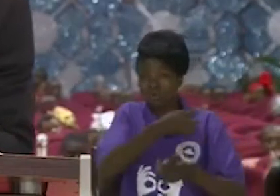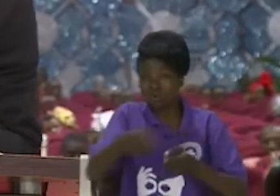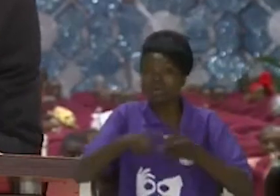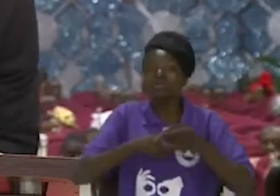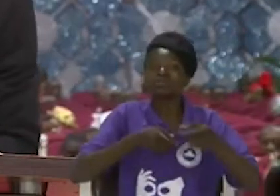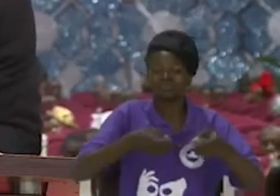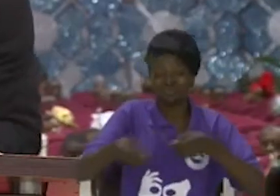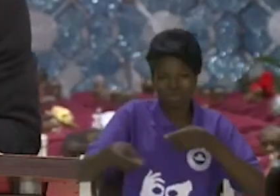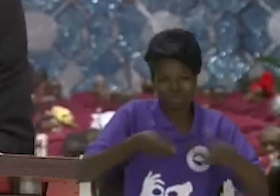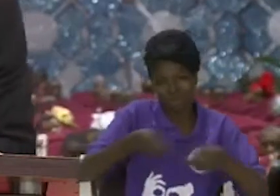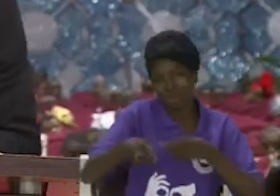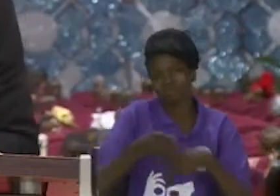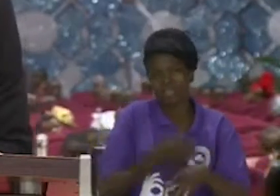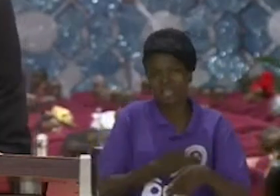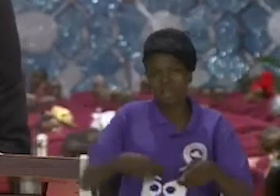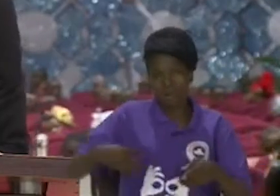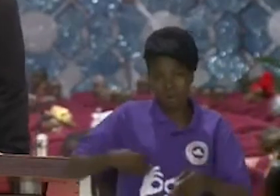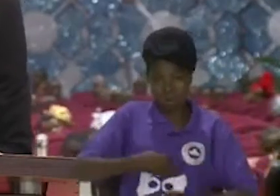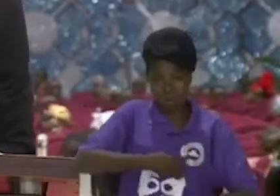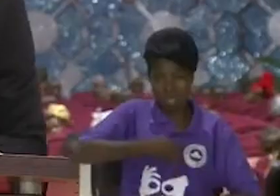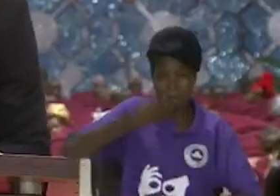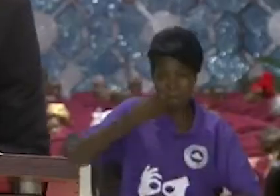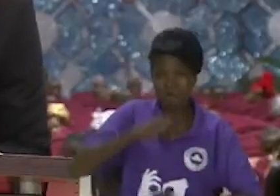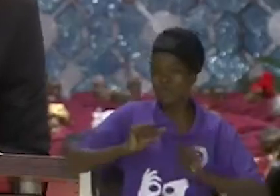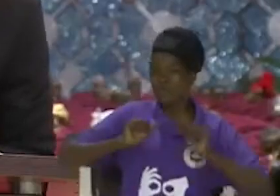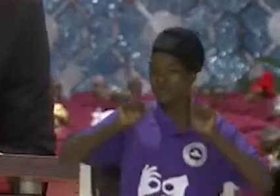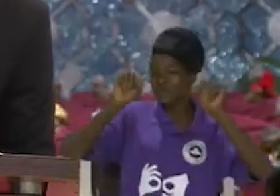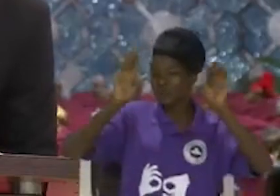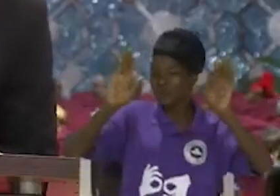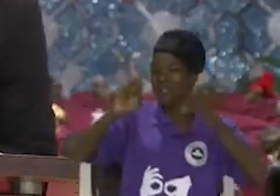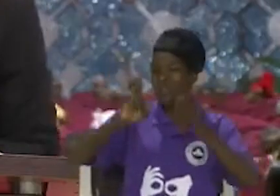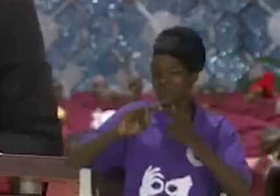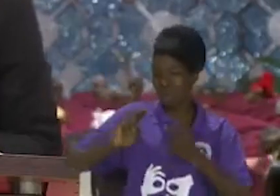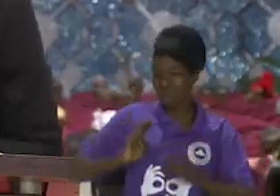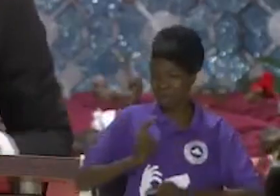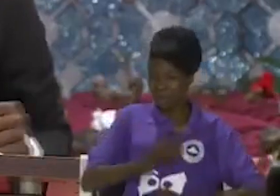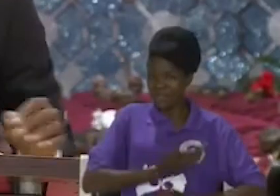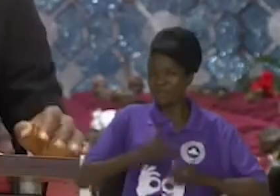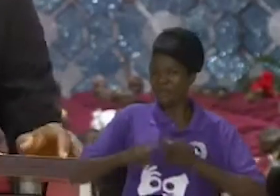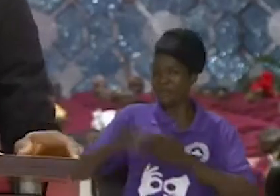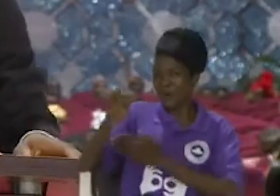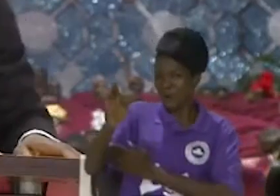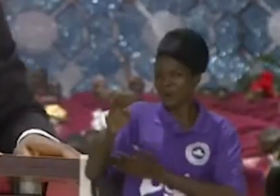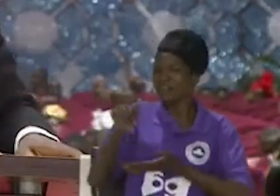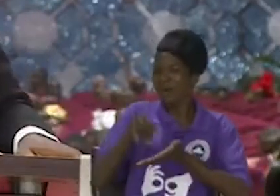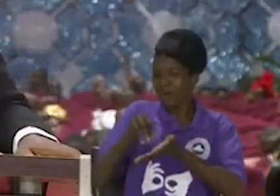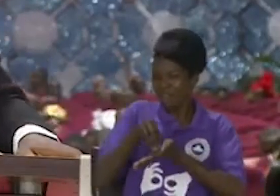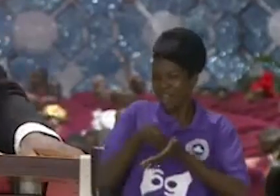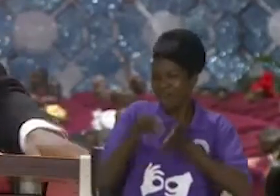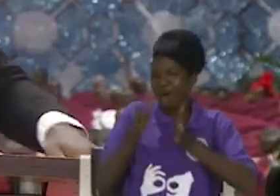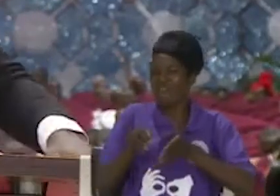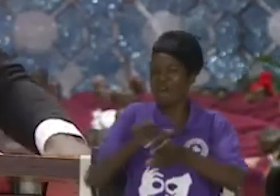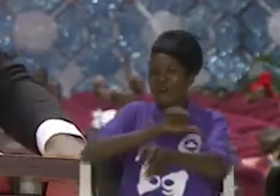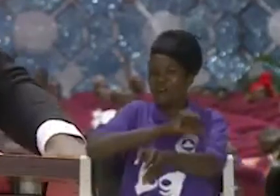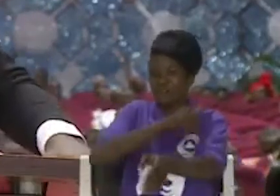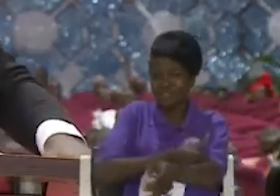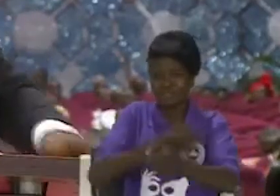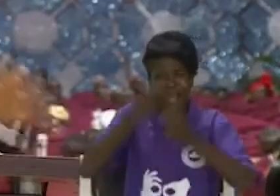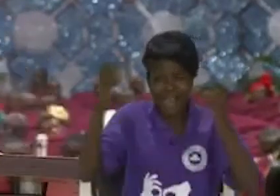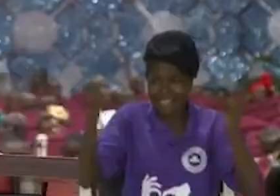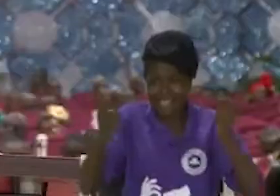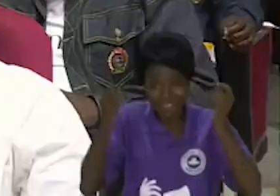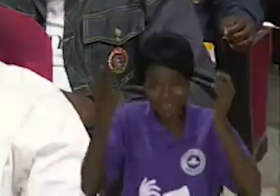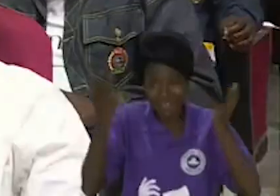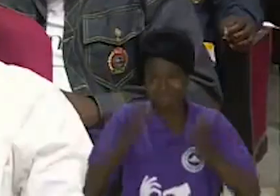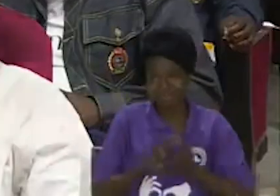express dominion on the earth, we must first submit to God's own authority. Hallelujah. Hallelujah.